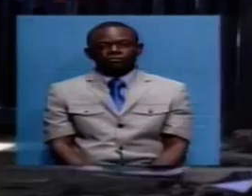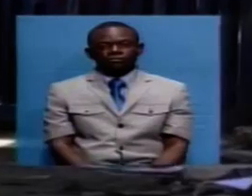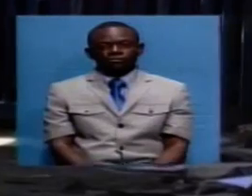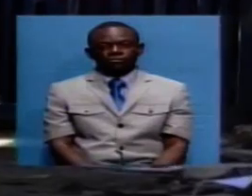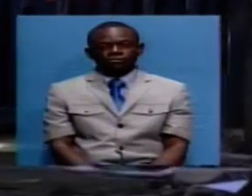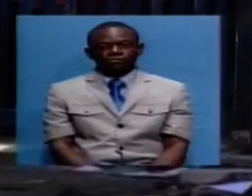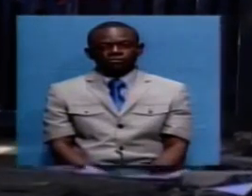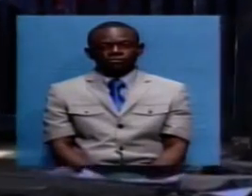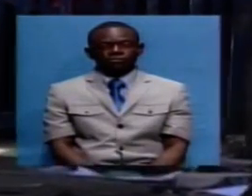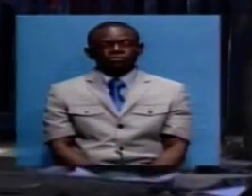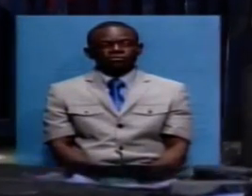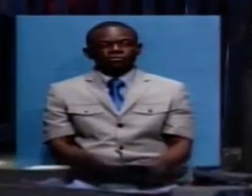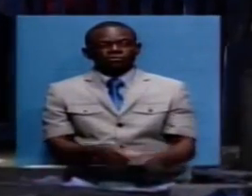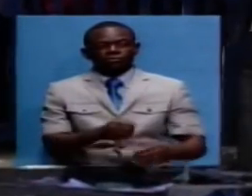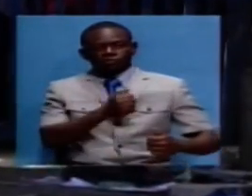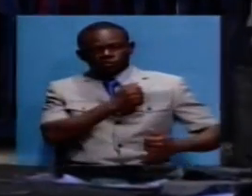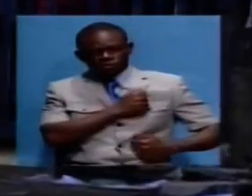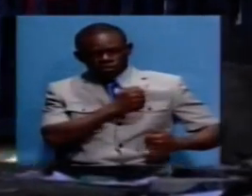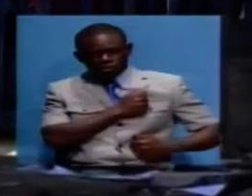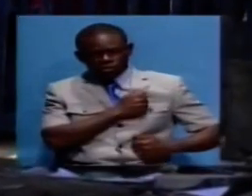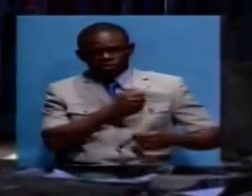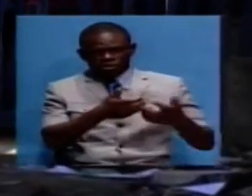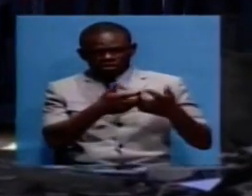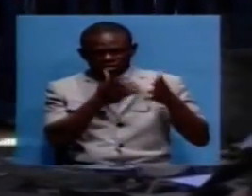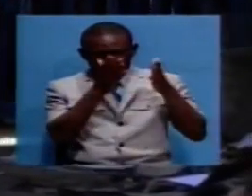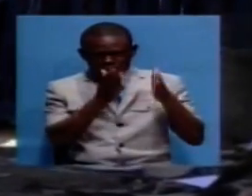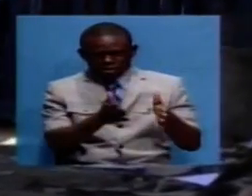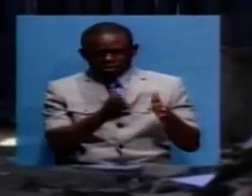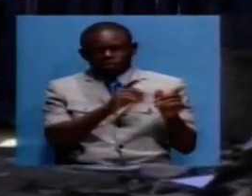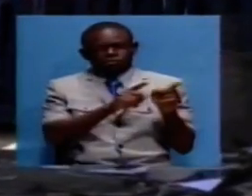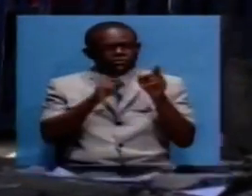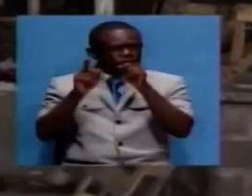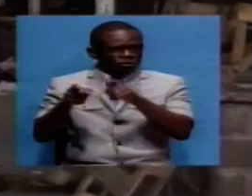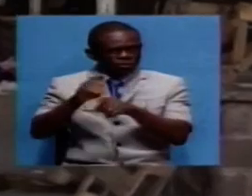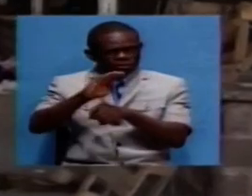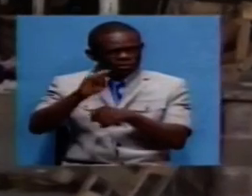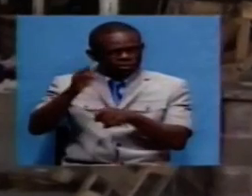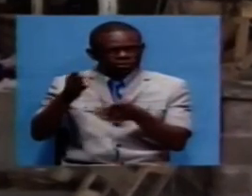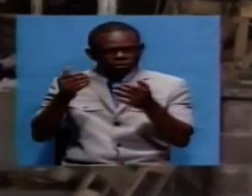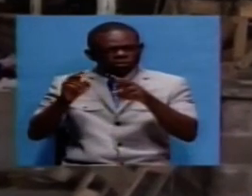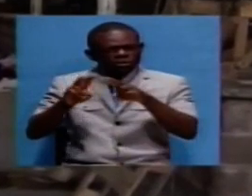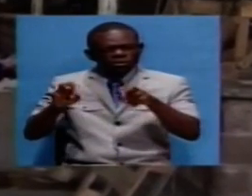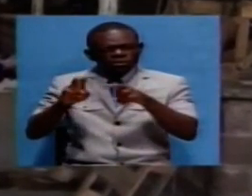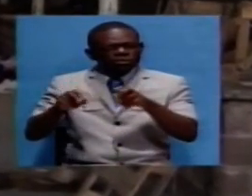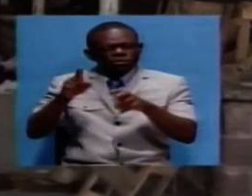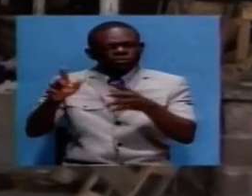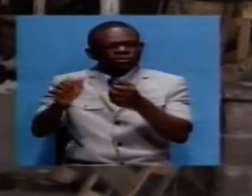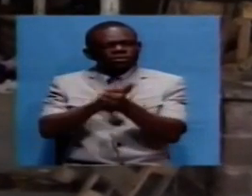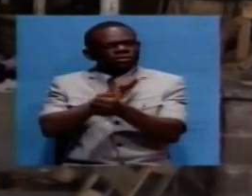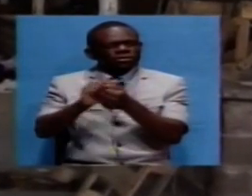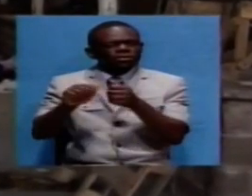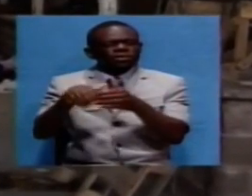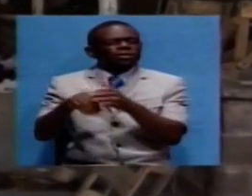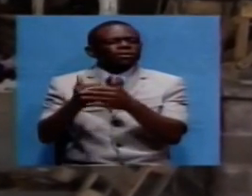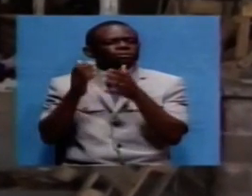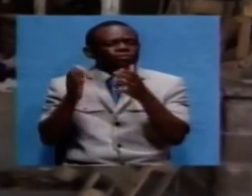Engineers from the Zambia Army and Lusaka City Council have moved on site at Lusaka City Market to assess the extent of the damage caused by the